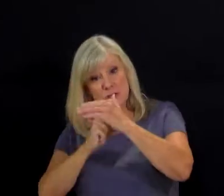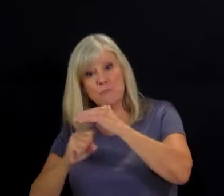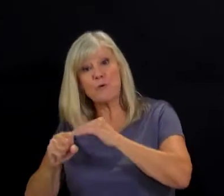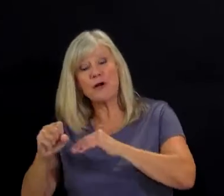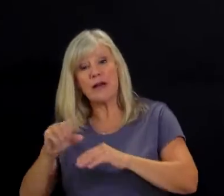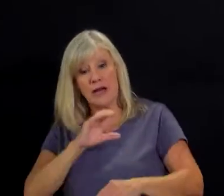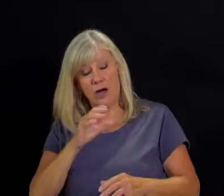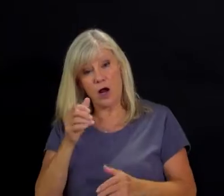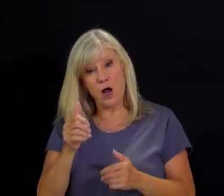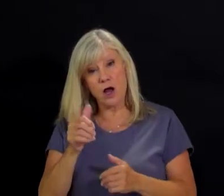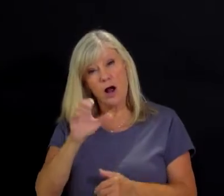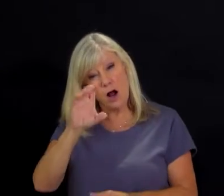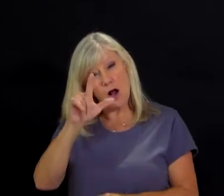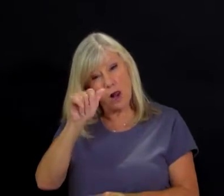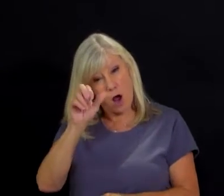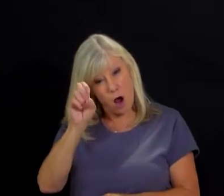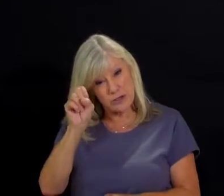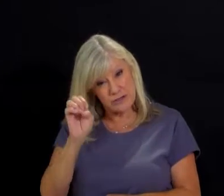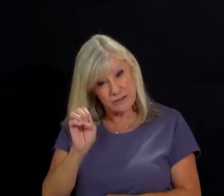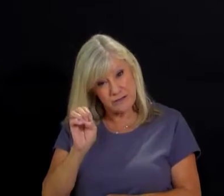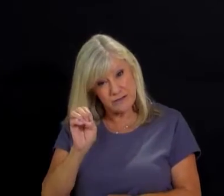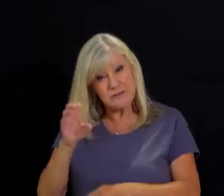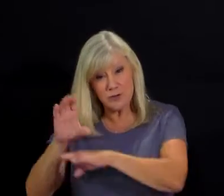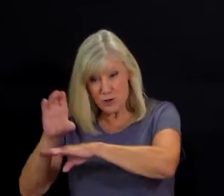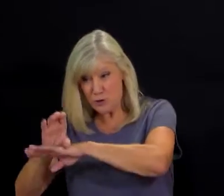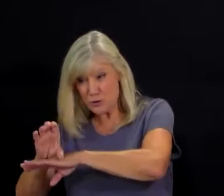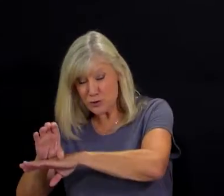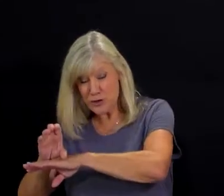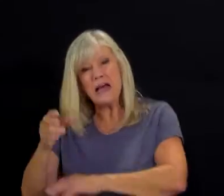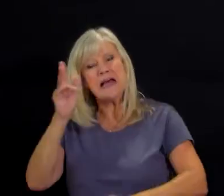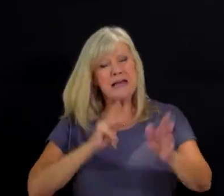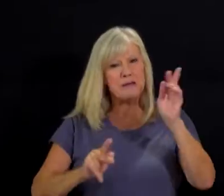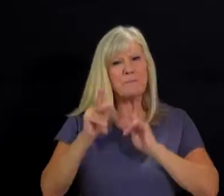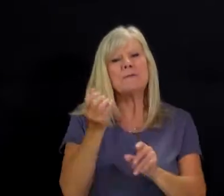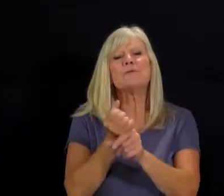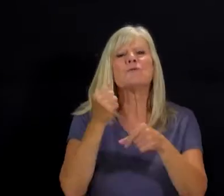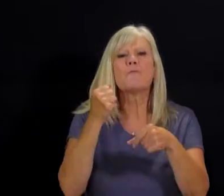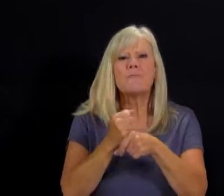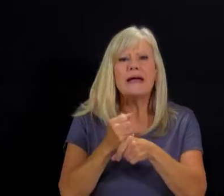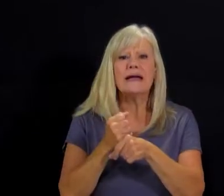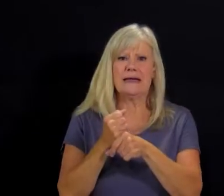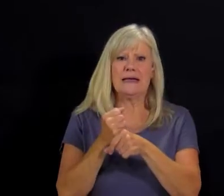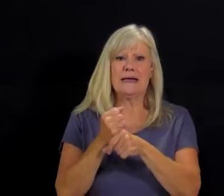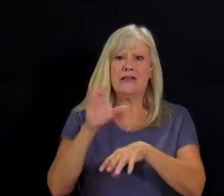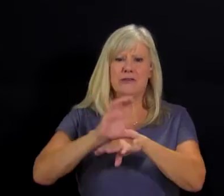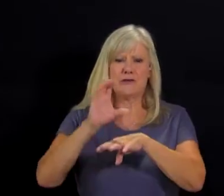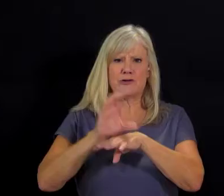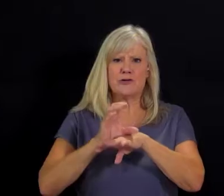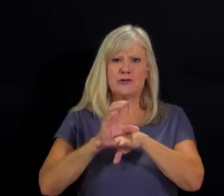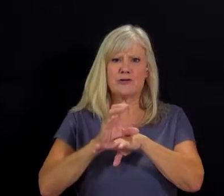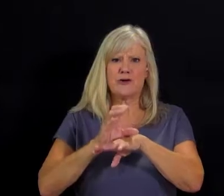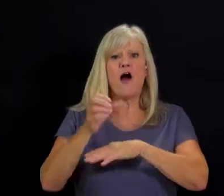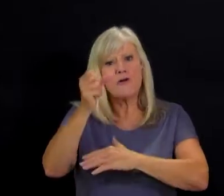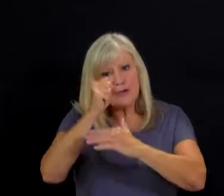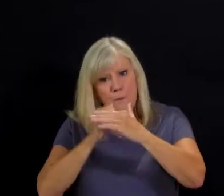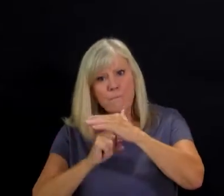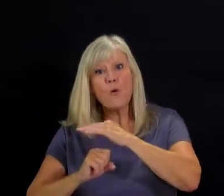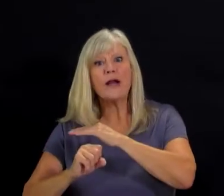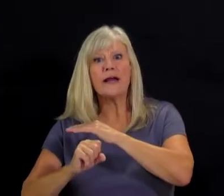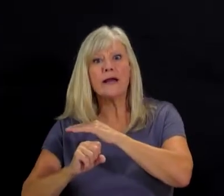church. The members who make up the church are also subordinate to one